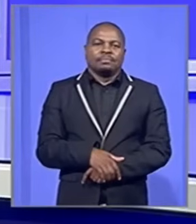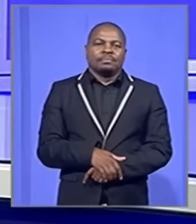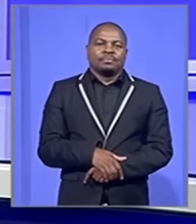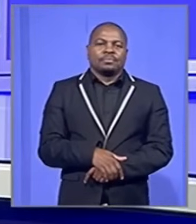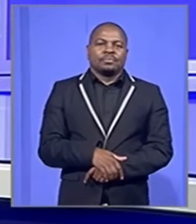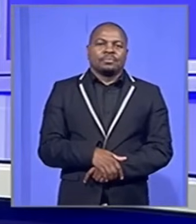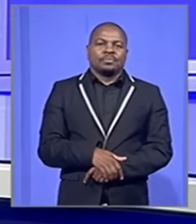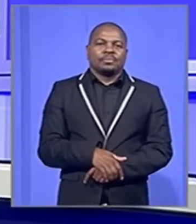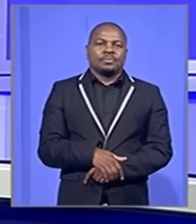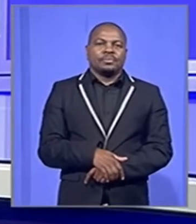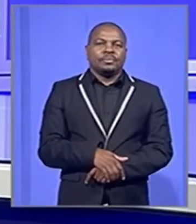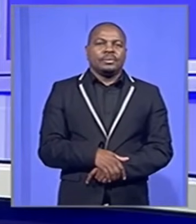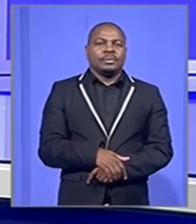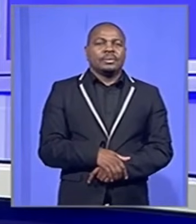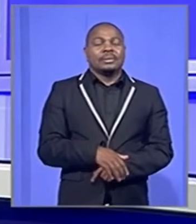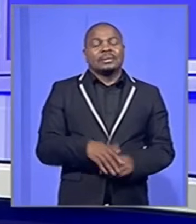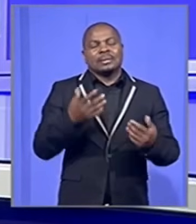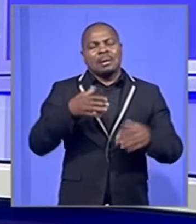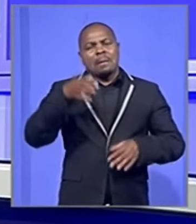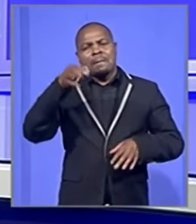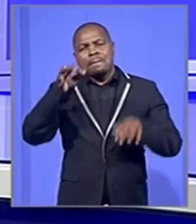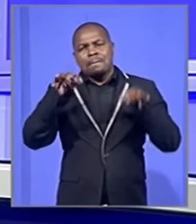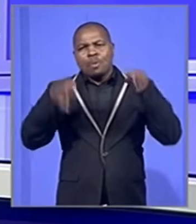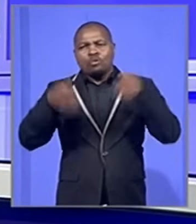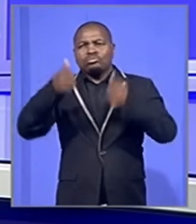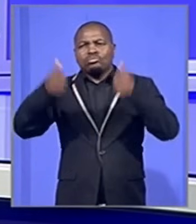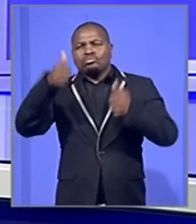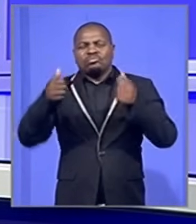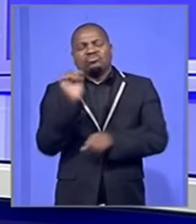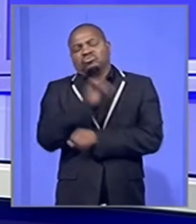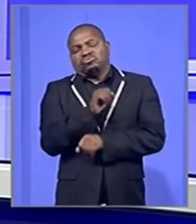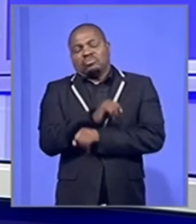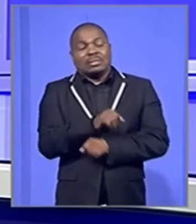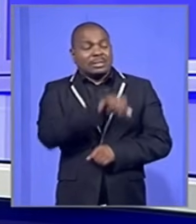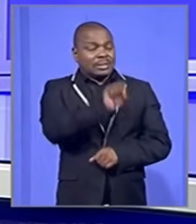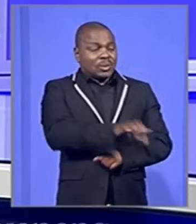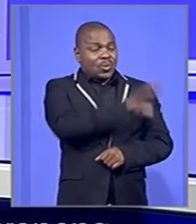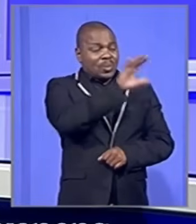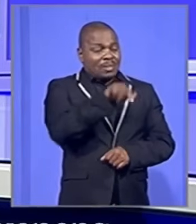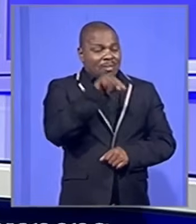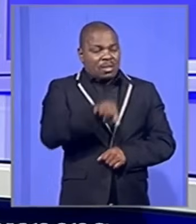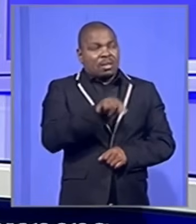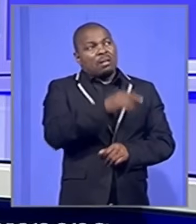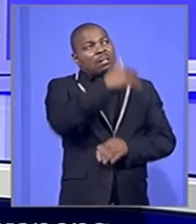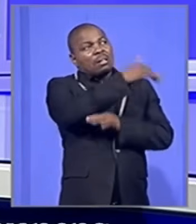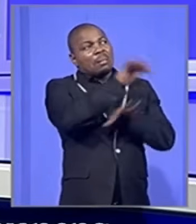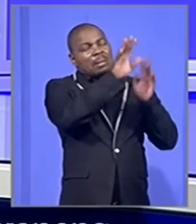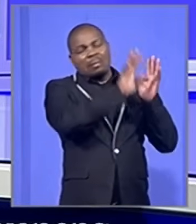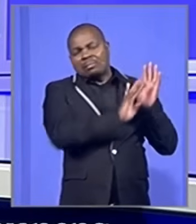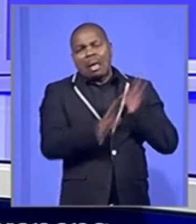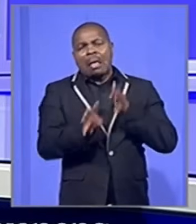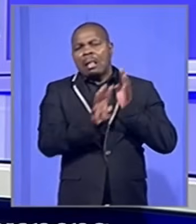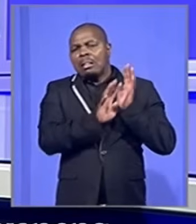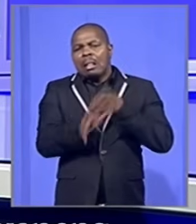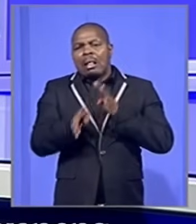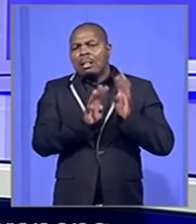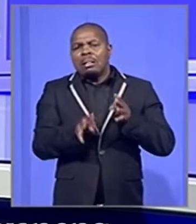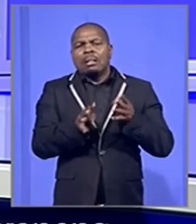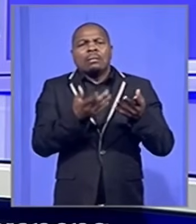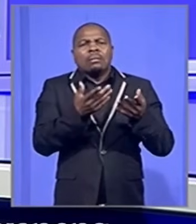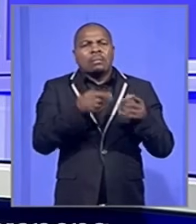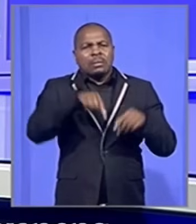Go na le tlhokego ya maikemišetšo a sepolitiki a go rarolla mathata a go kgeregela ka bontši ga badudi ba dinaga di